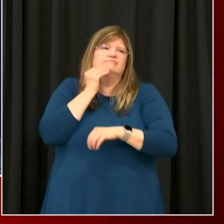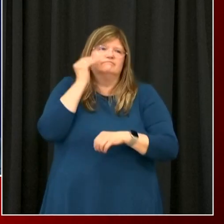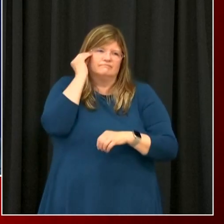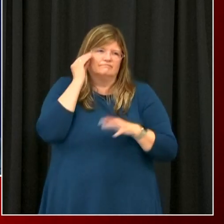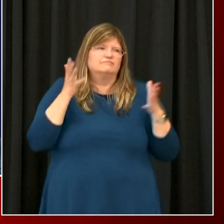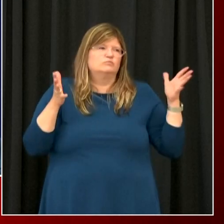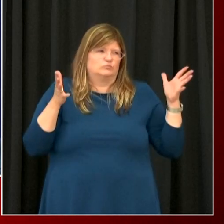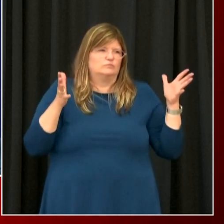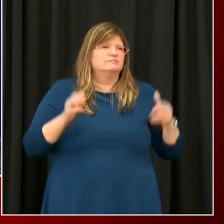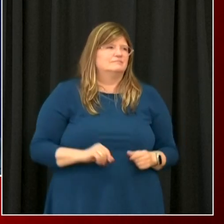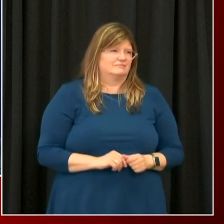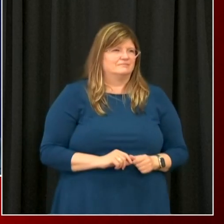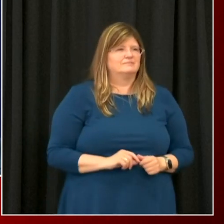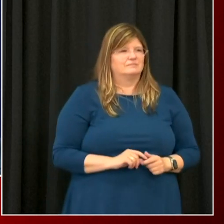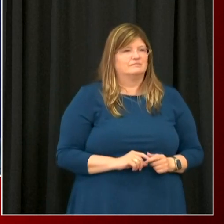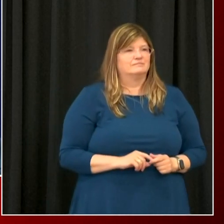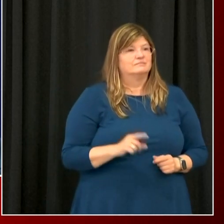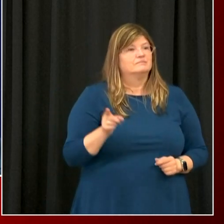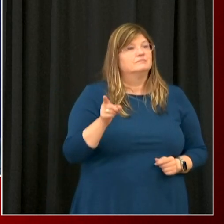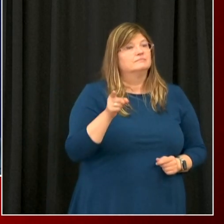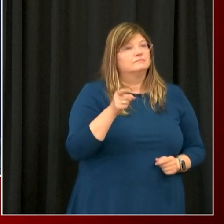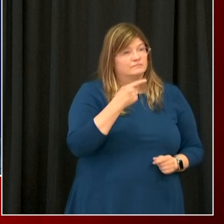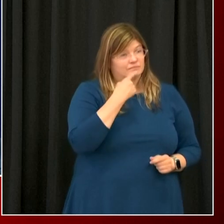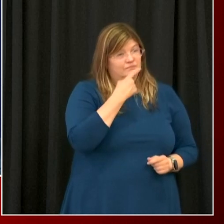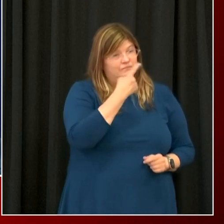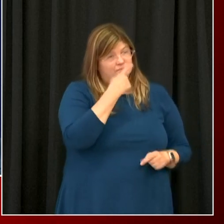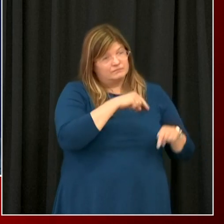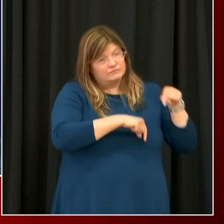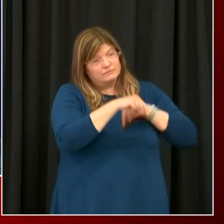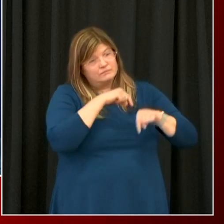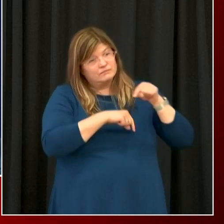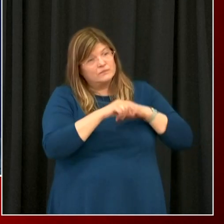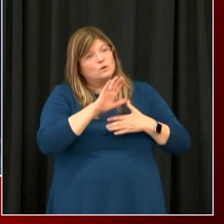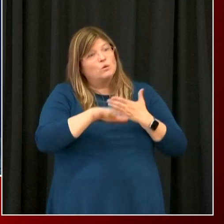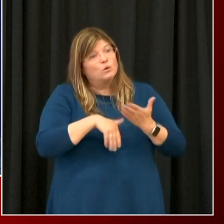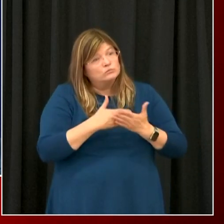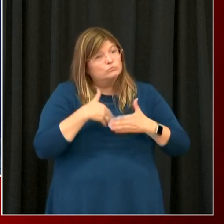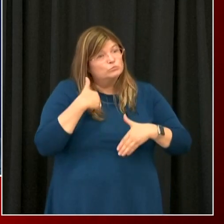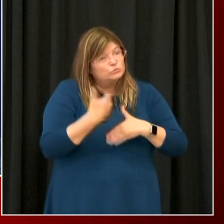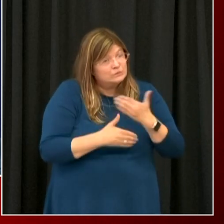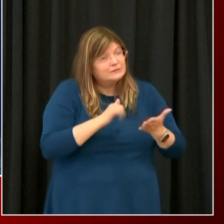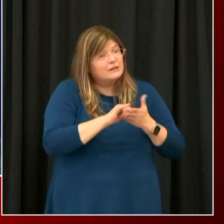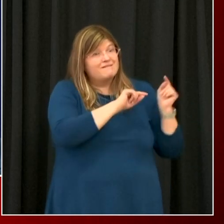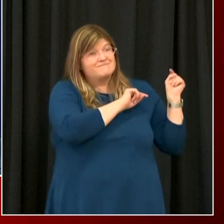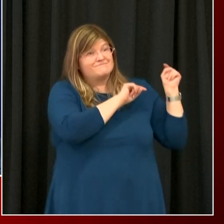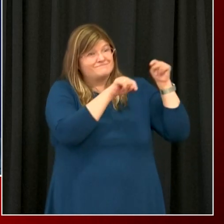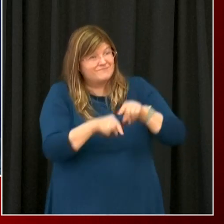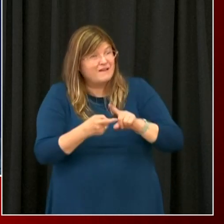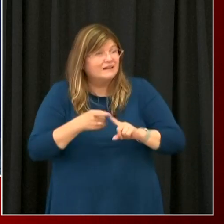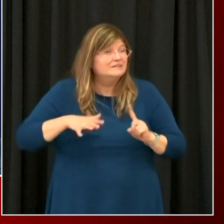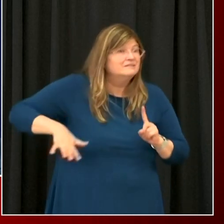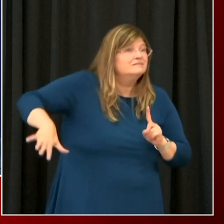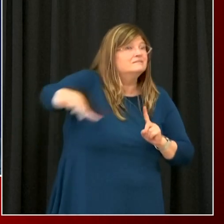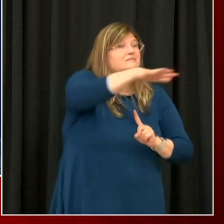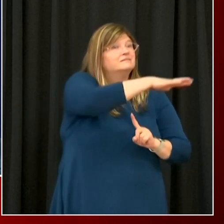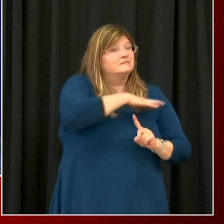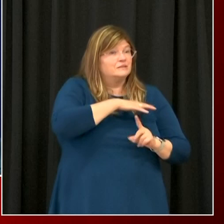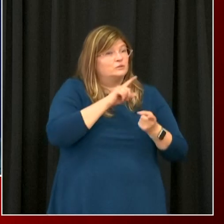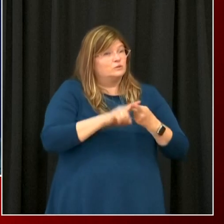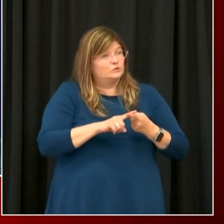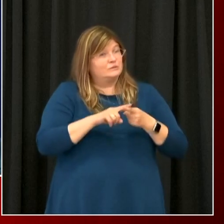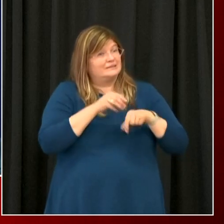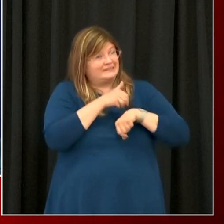back up a little bit. So all of these procedures, all of these guardsmen coming from around the country, when they're deployed to Washington, there's a